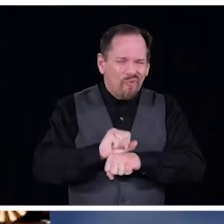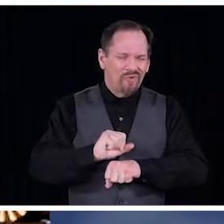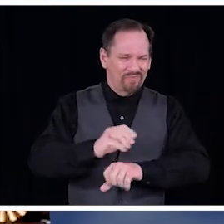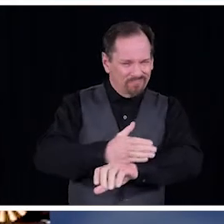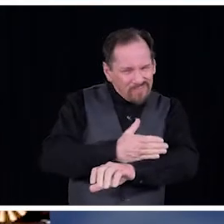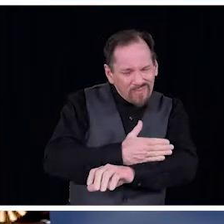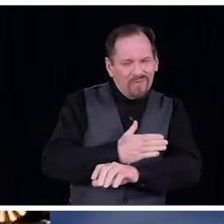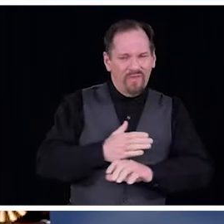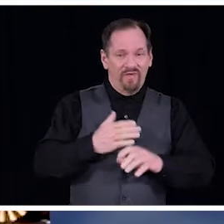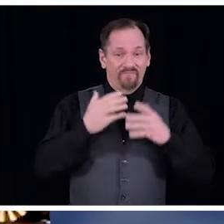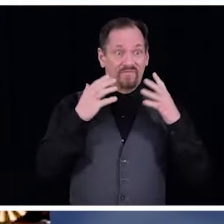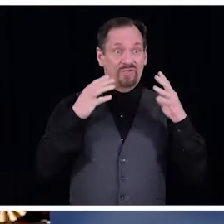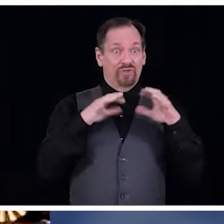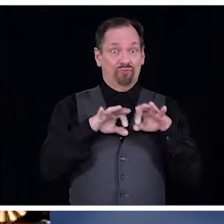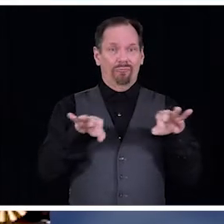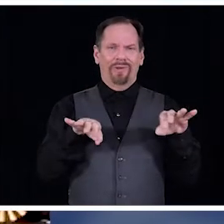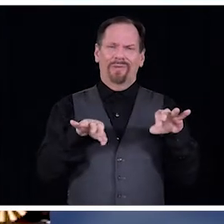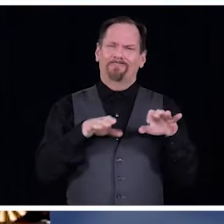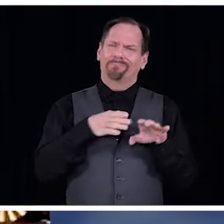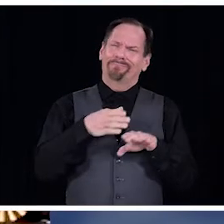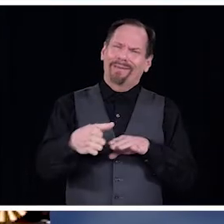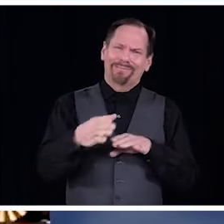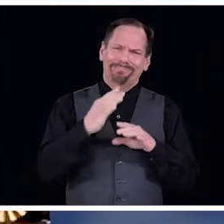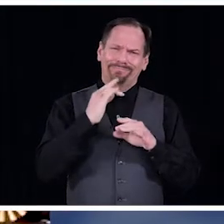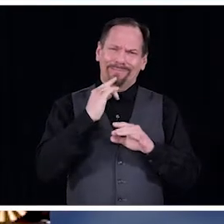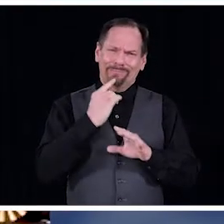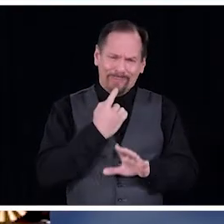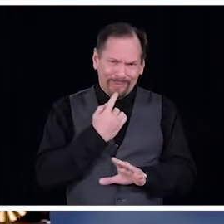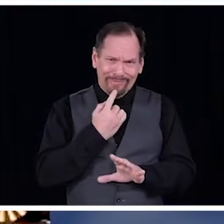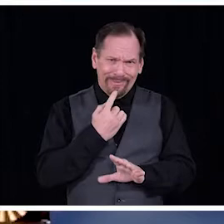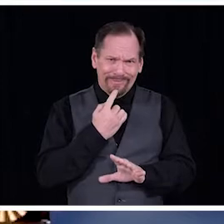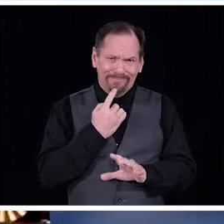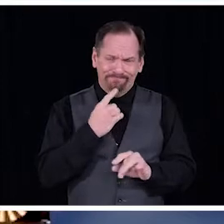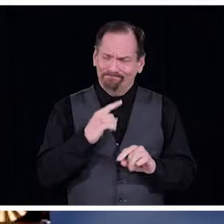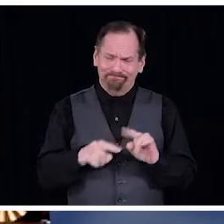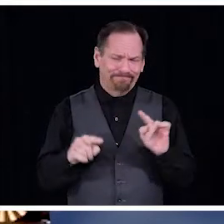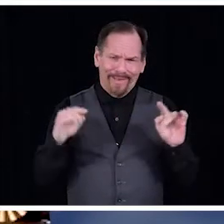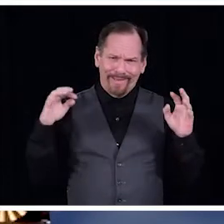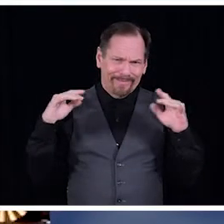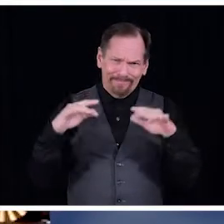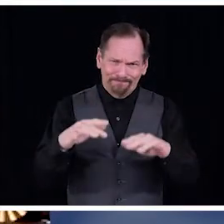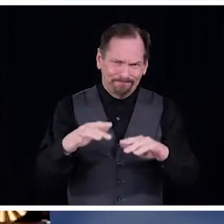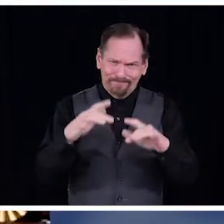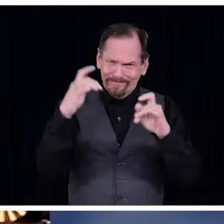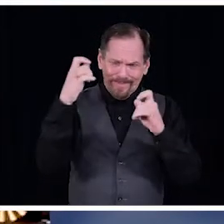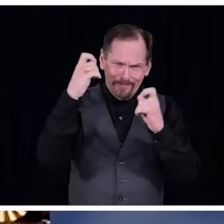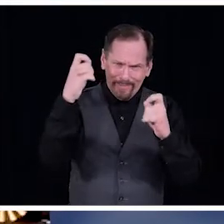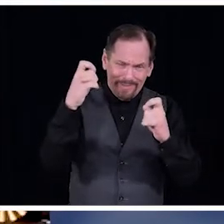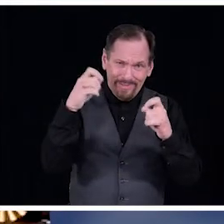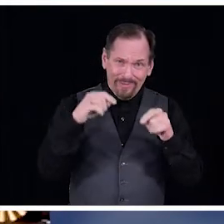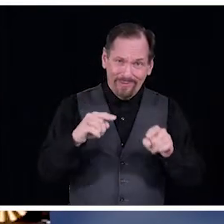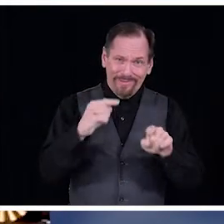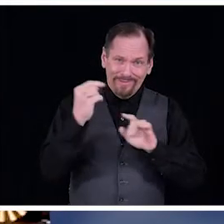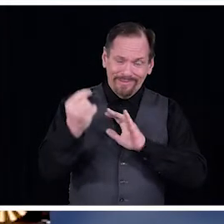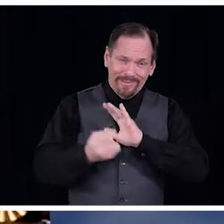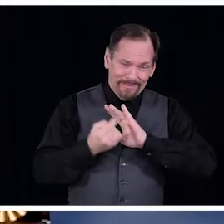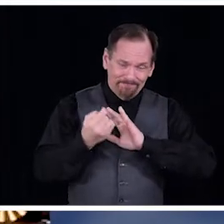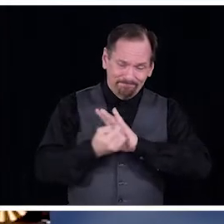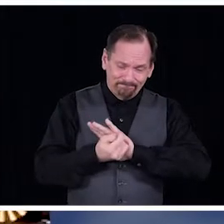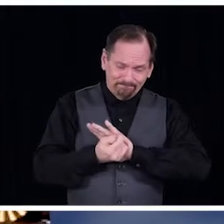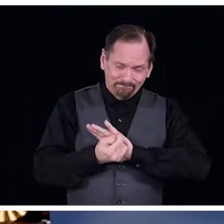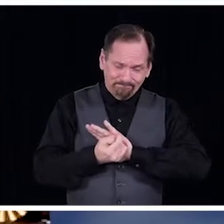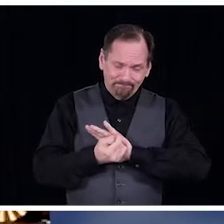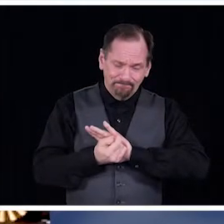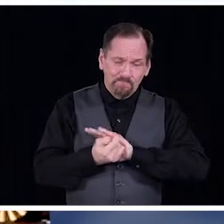degrees, it is a major disappointment that we cannot gather in person to celebrate your achievements during these extraordinary times.